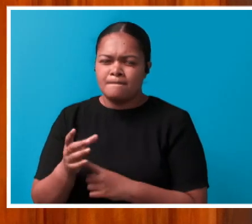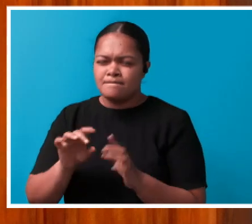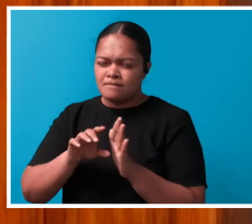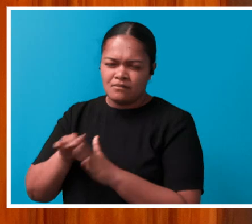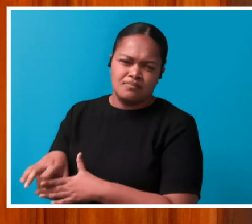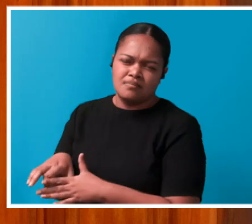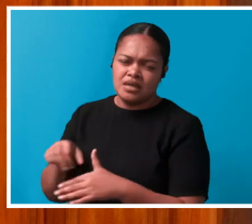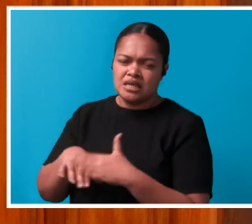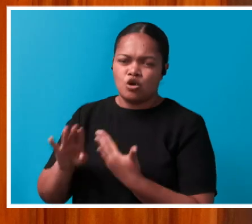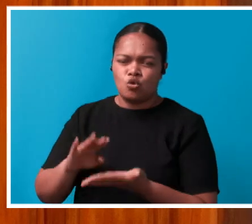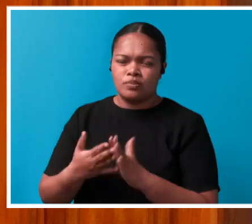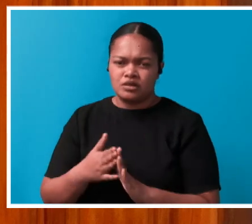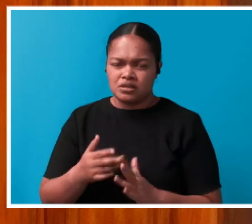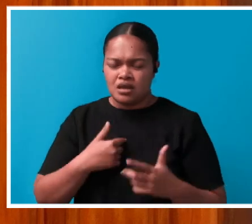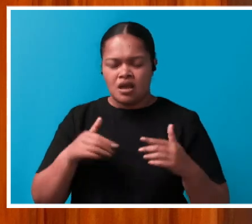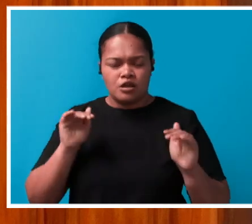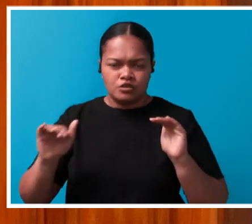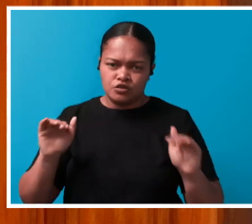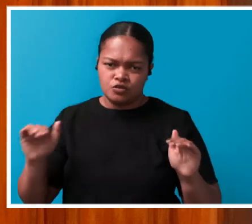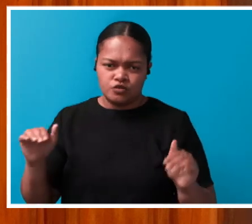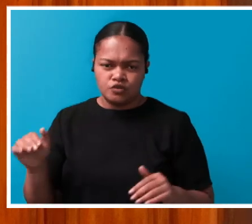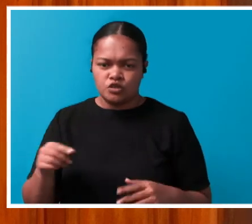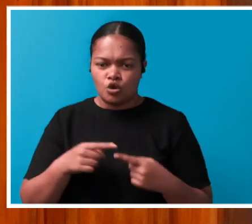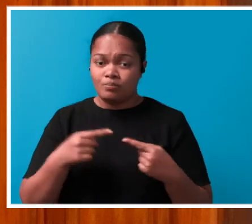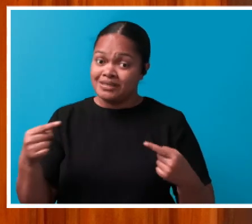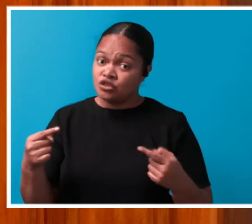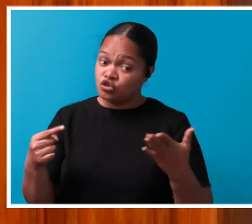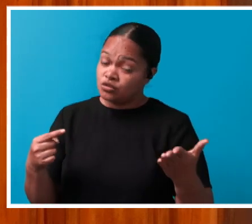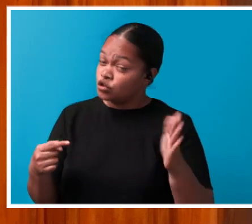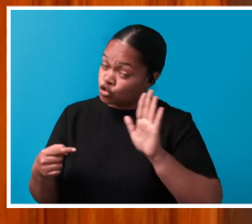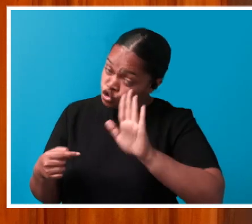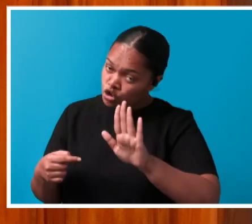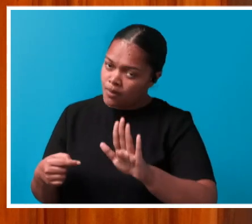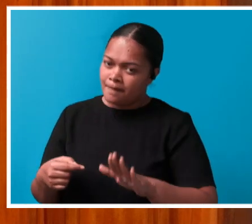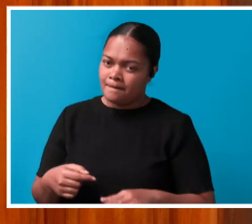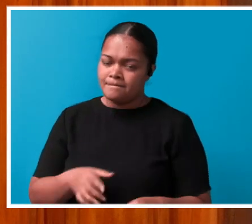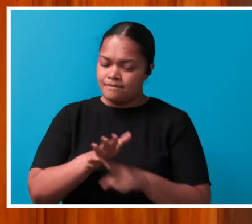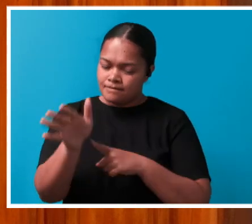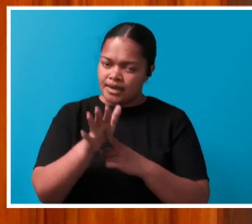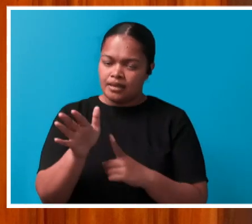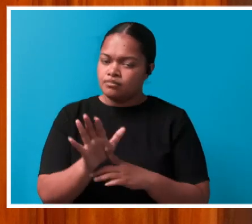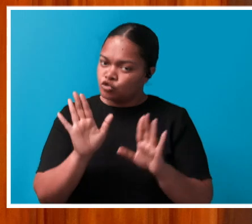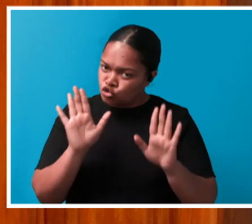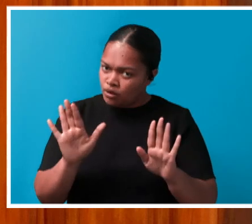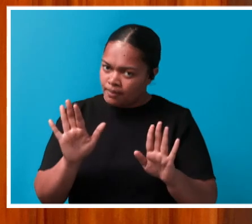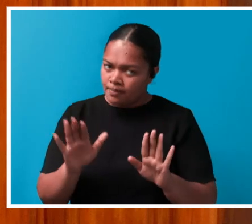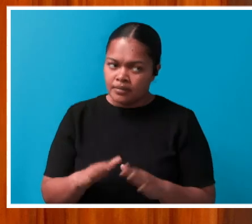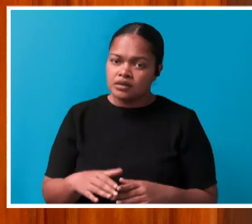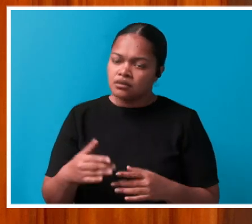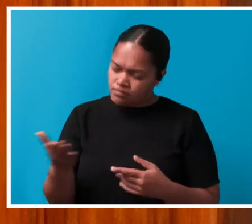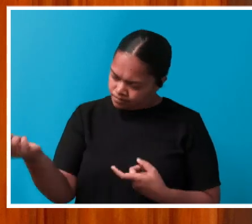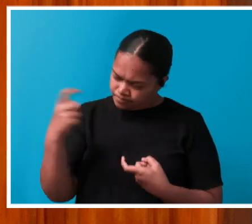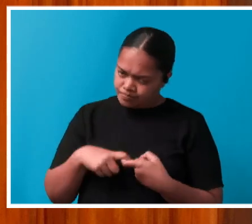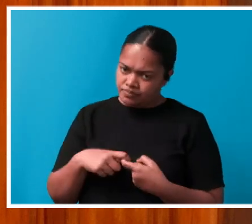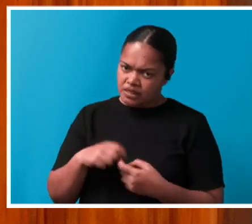communities. I urge the opposition to stop playing the blame game, start working with us and